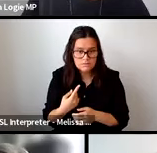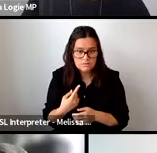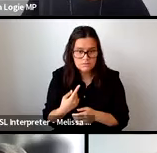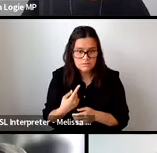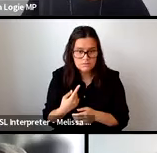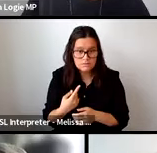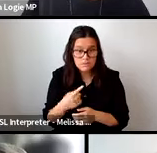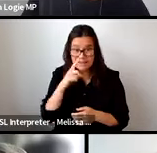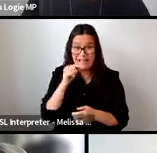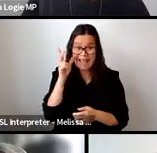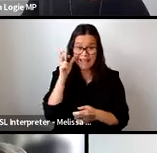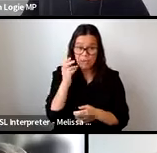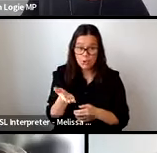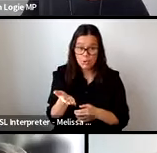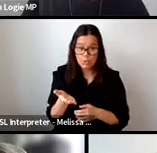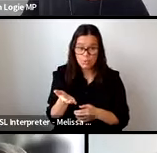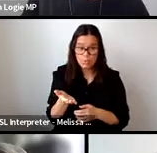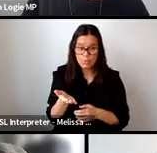We can hear you fine.